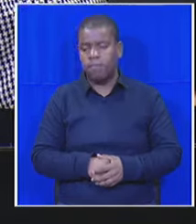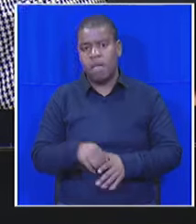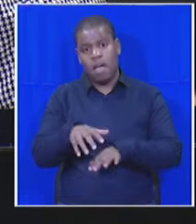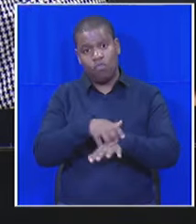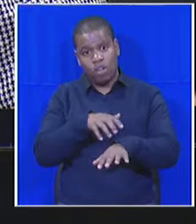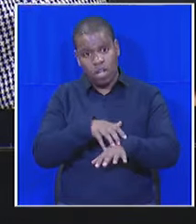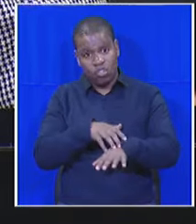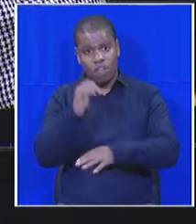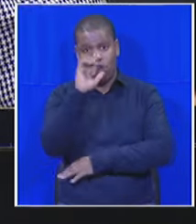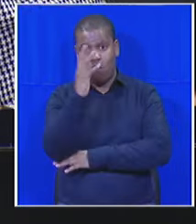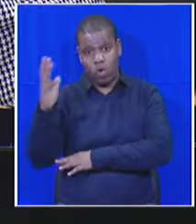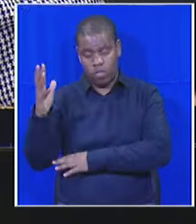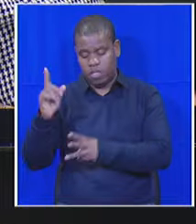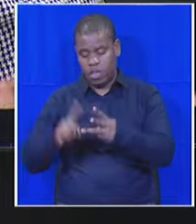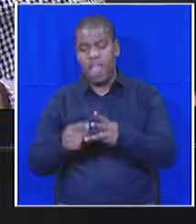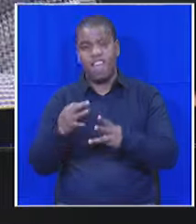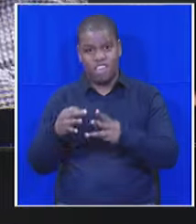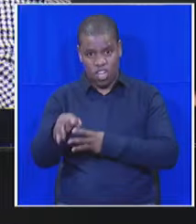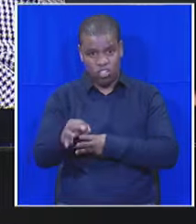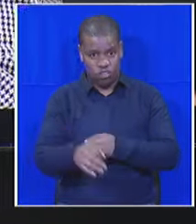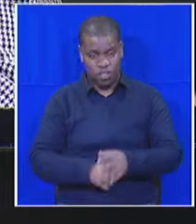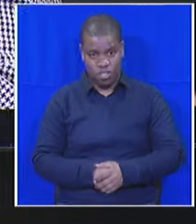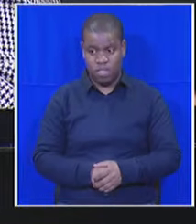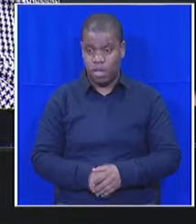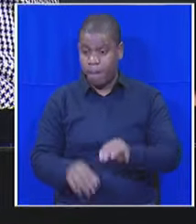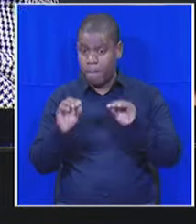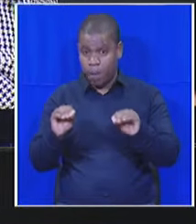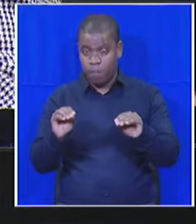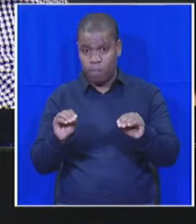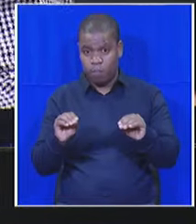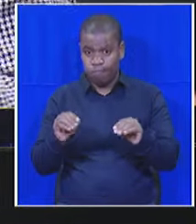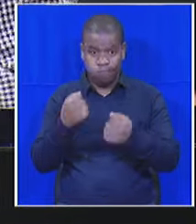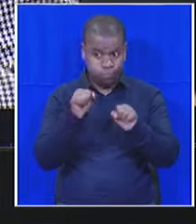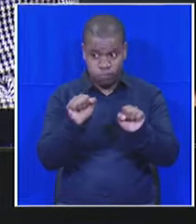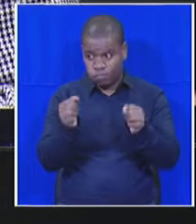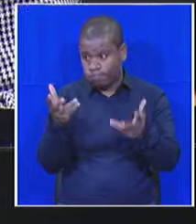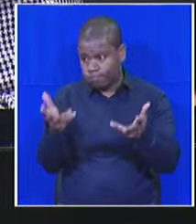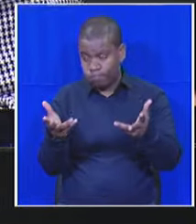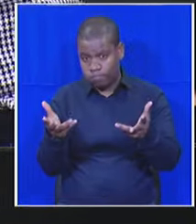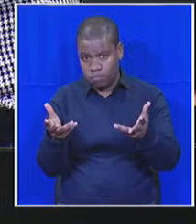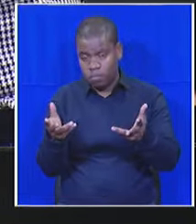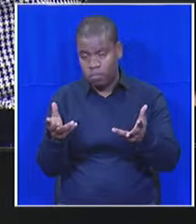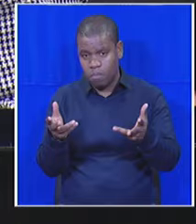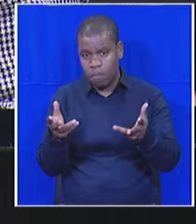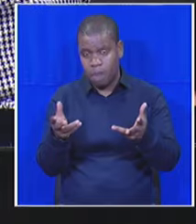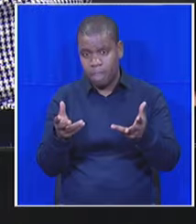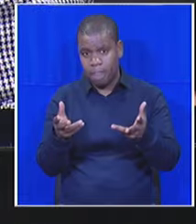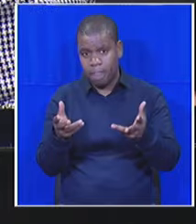agriculture, forestry, and fisheries. Are there any objections?